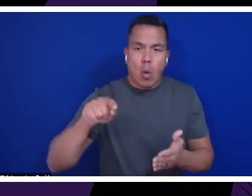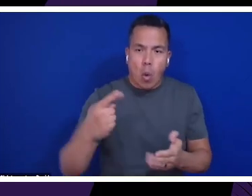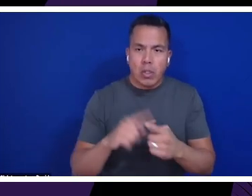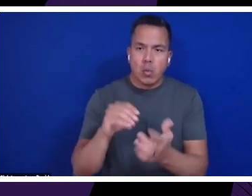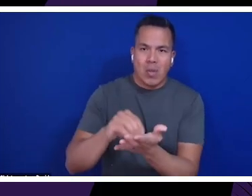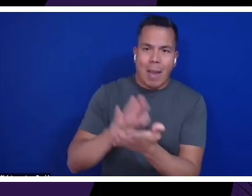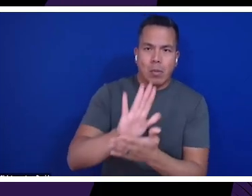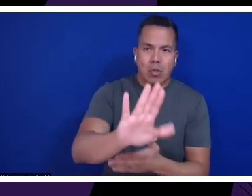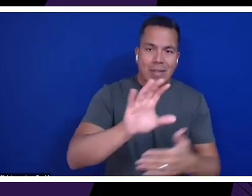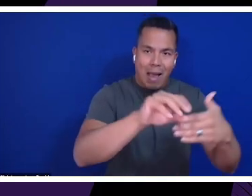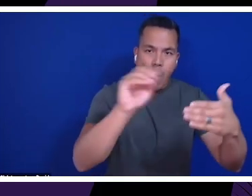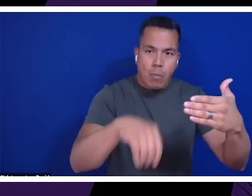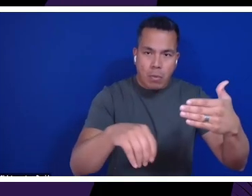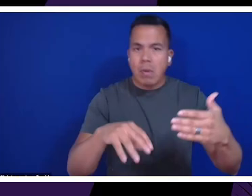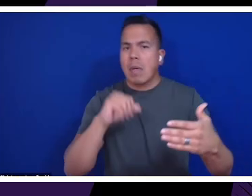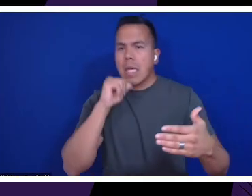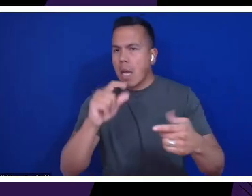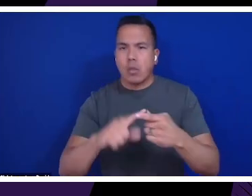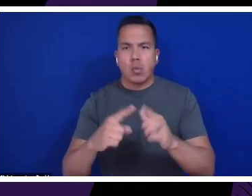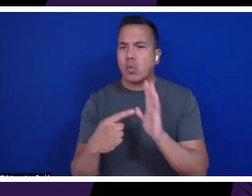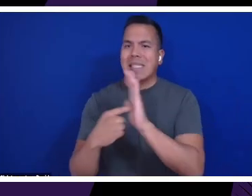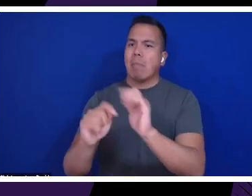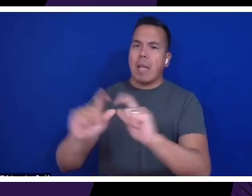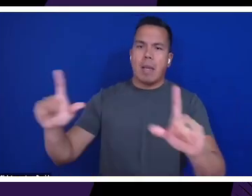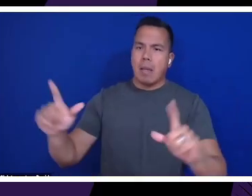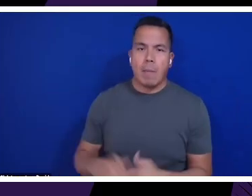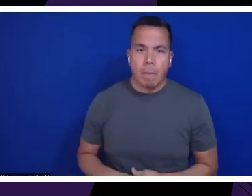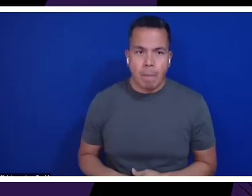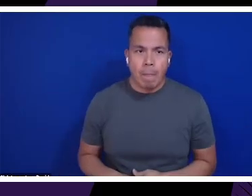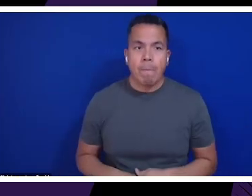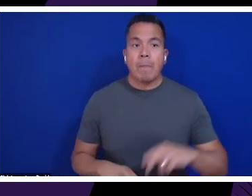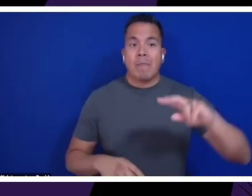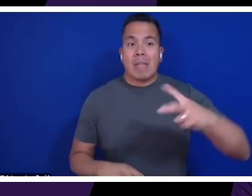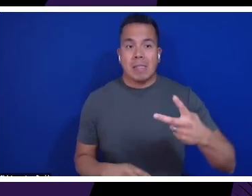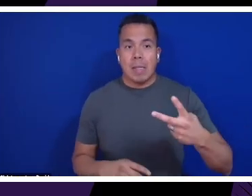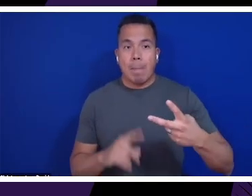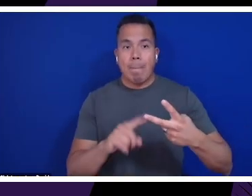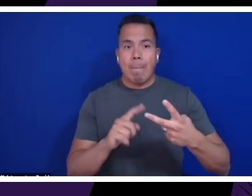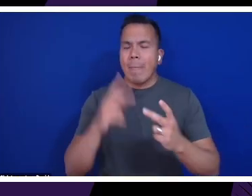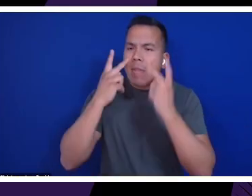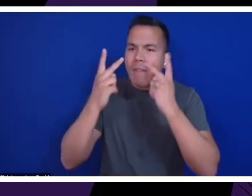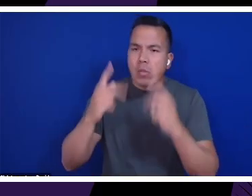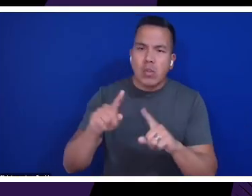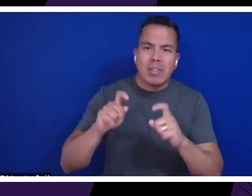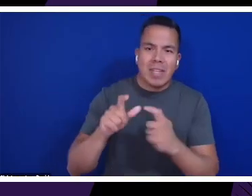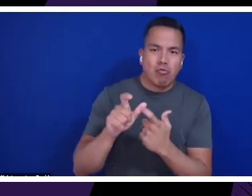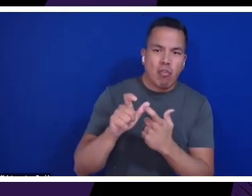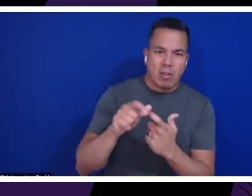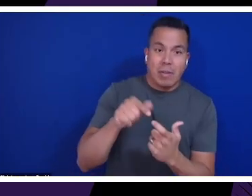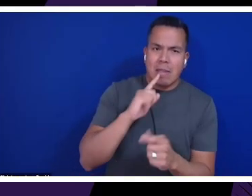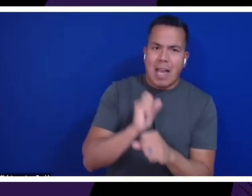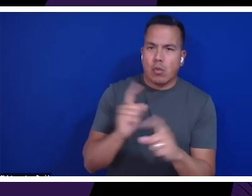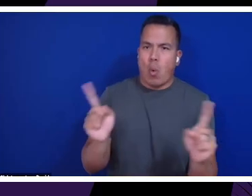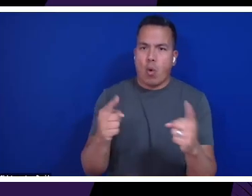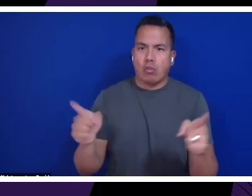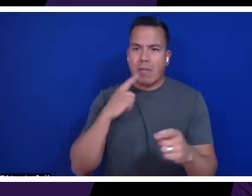output and not to display it interactively. Secondly, the visual test runner, which is the orchestrator of this entire program. This